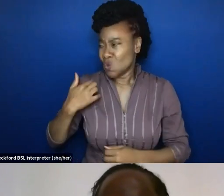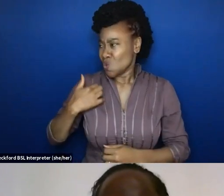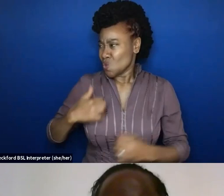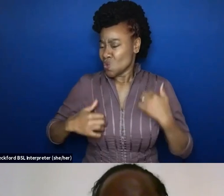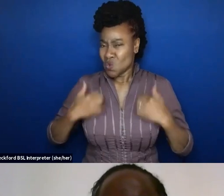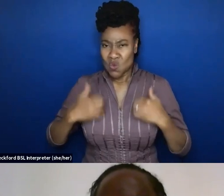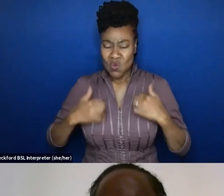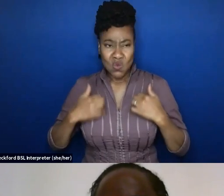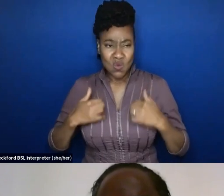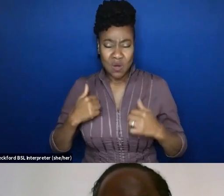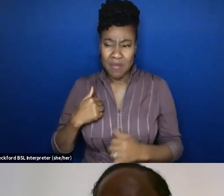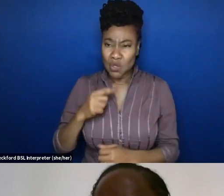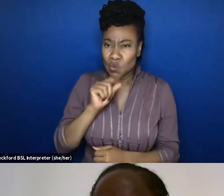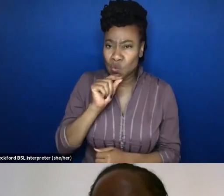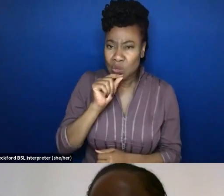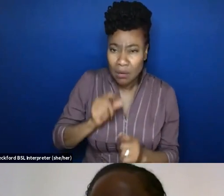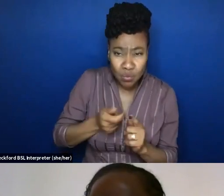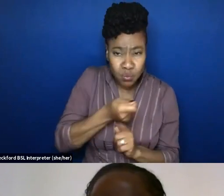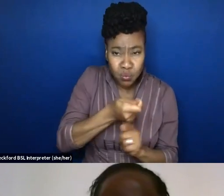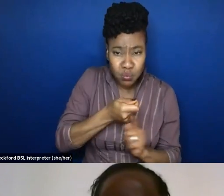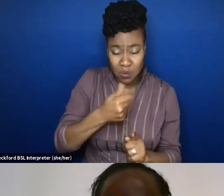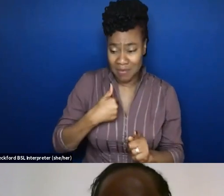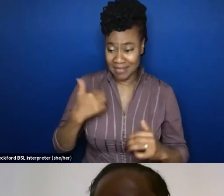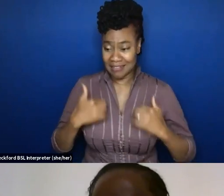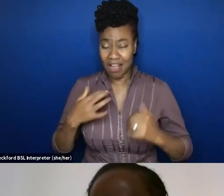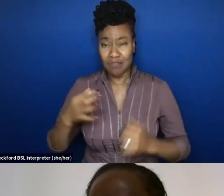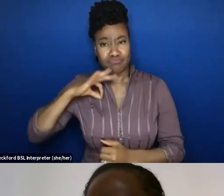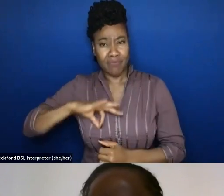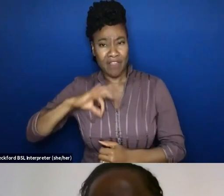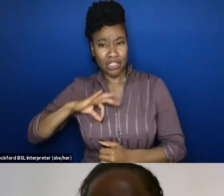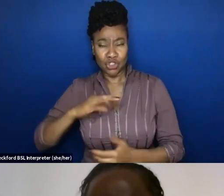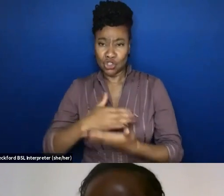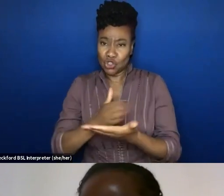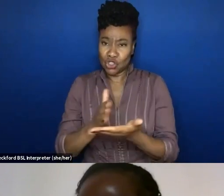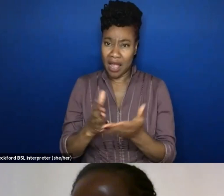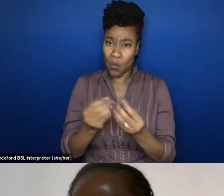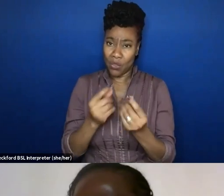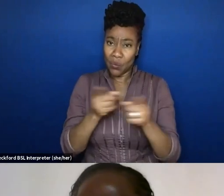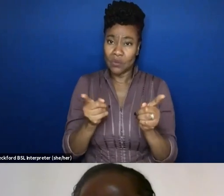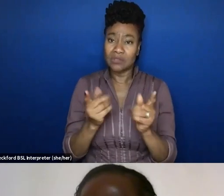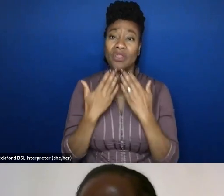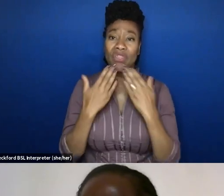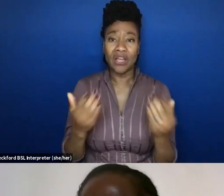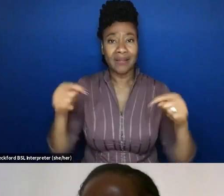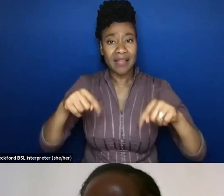I felt to be sharing this space with the two of you. So thank you for this evening.